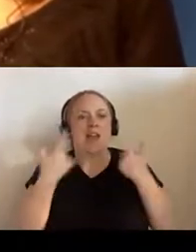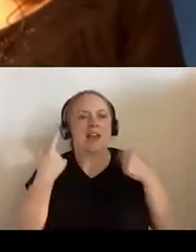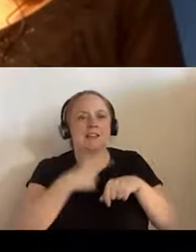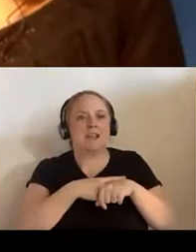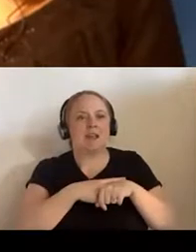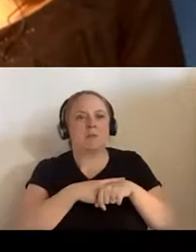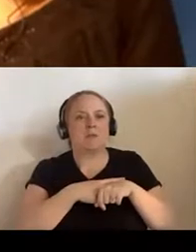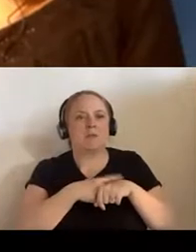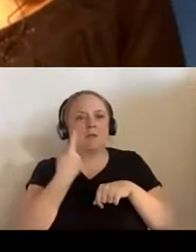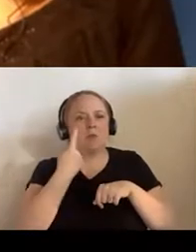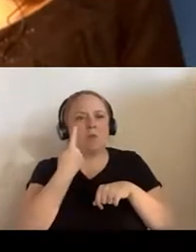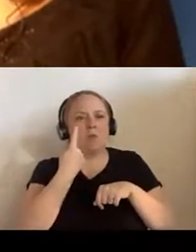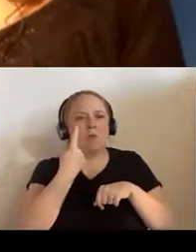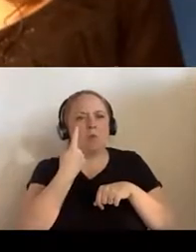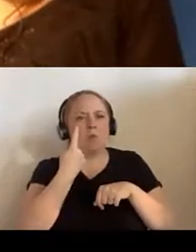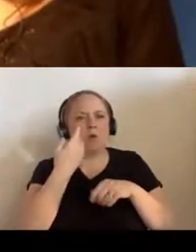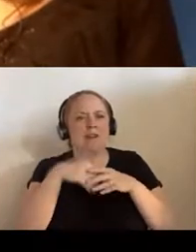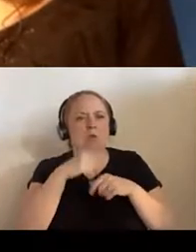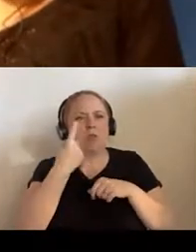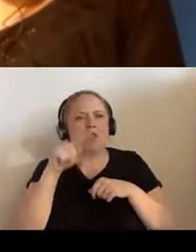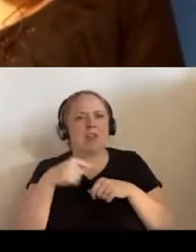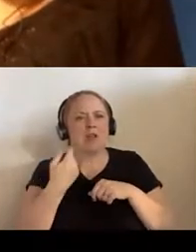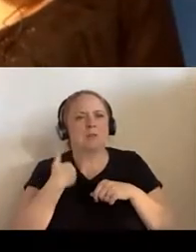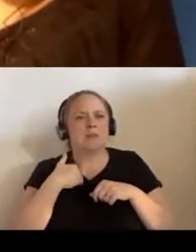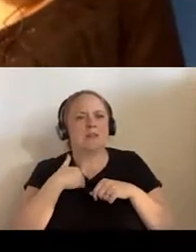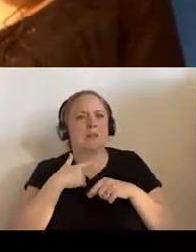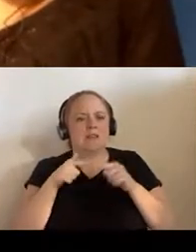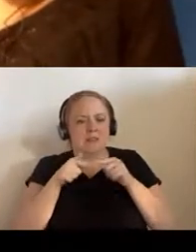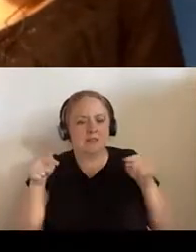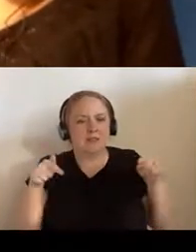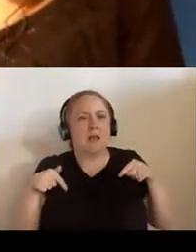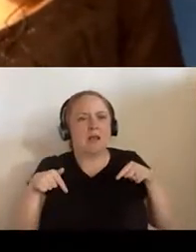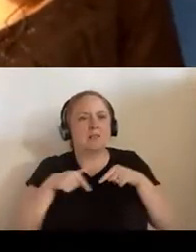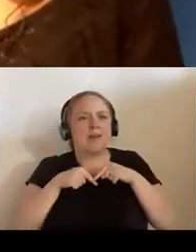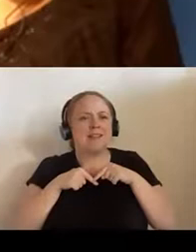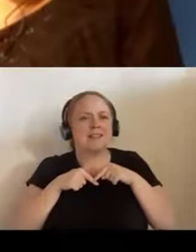of a thousand people in a certain square footage of space.